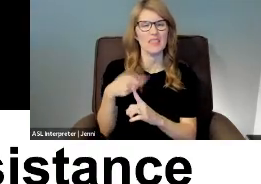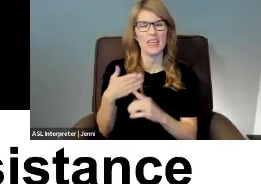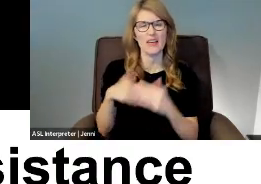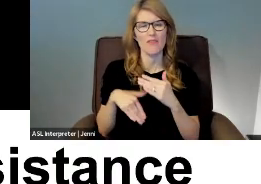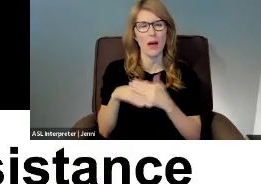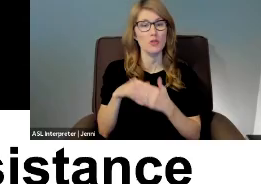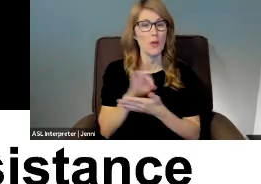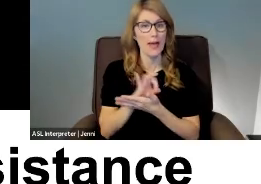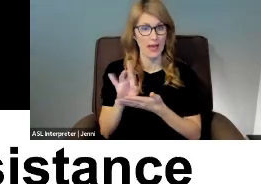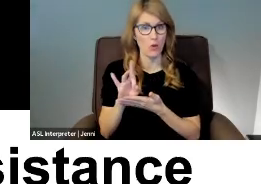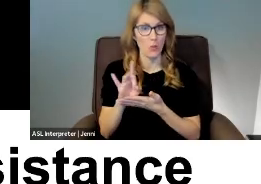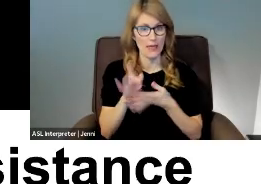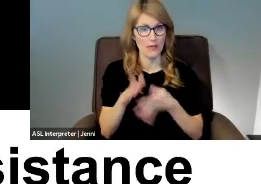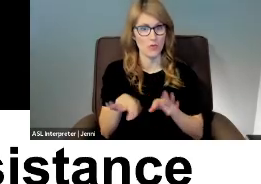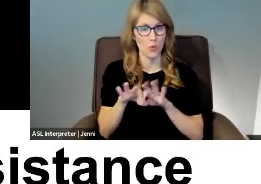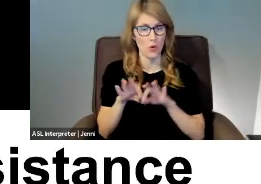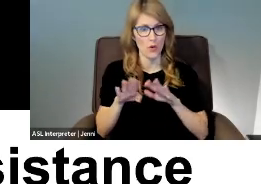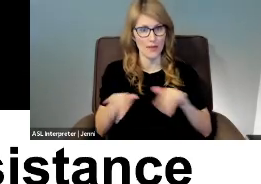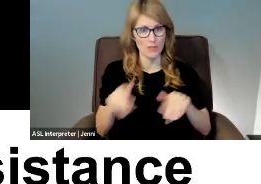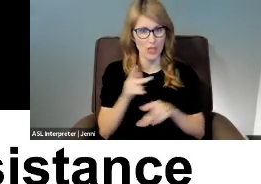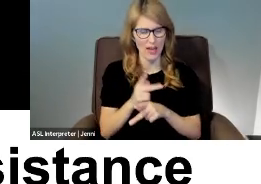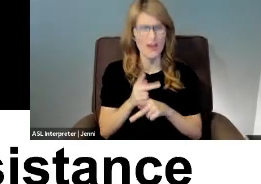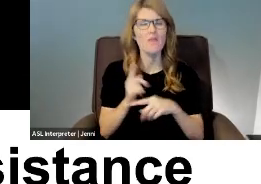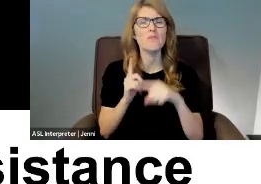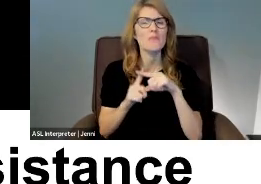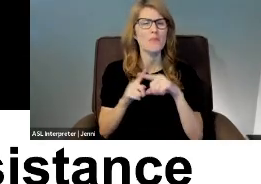child care plus any eligible